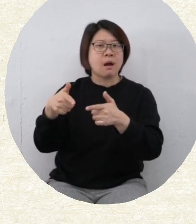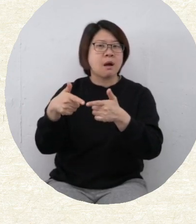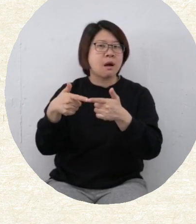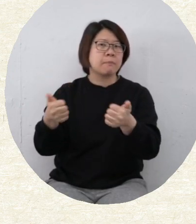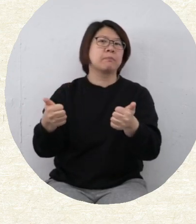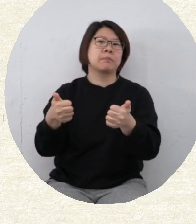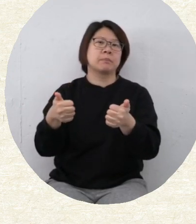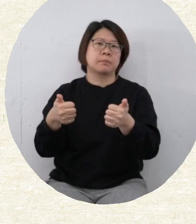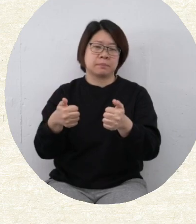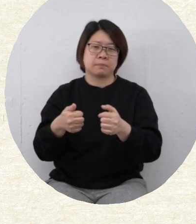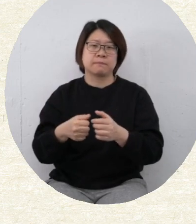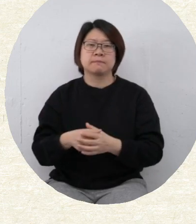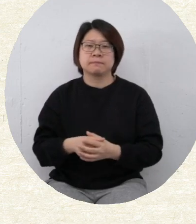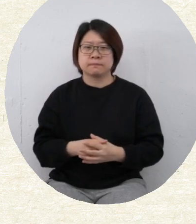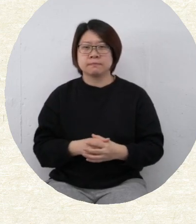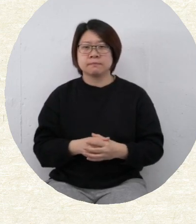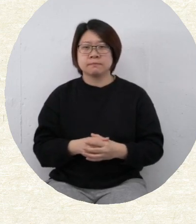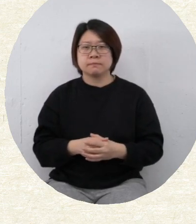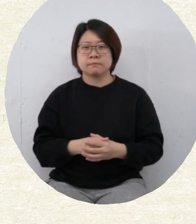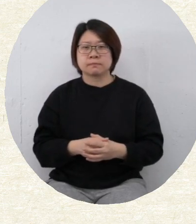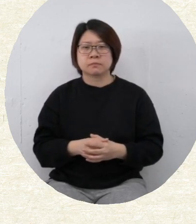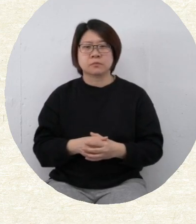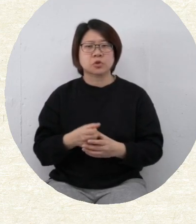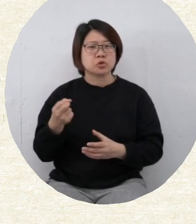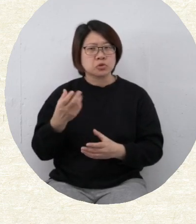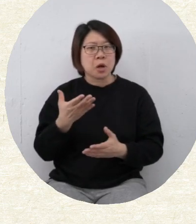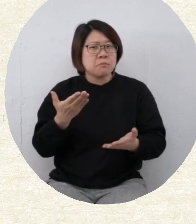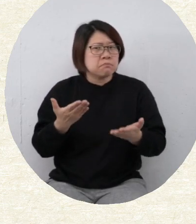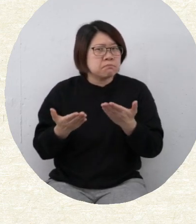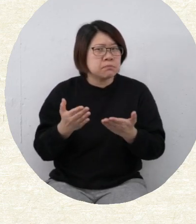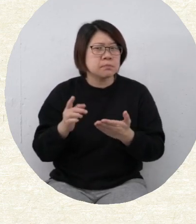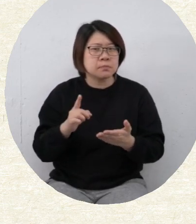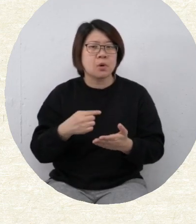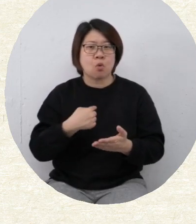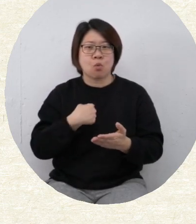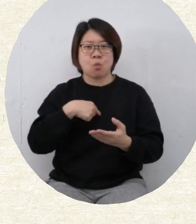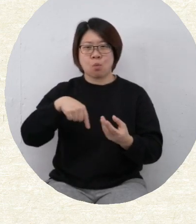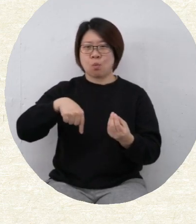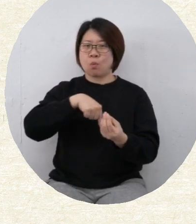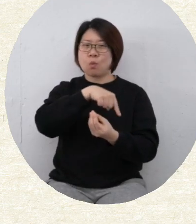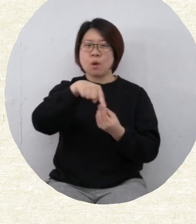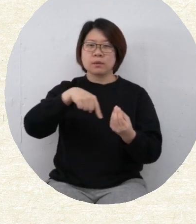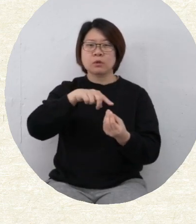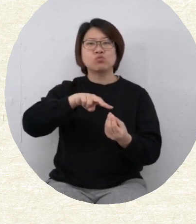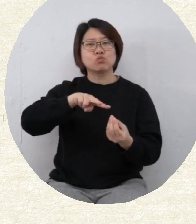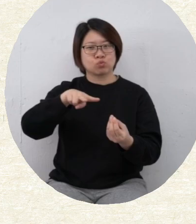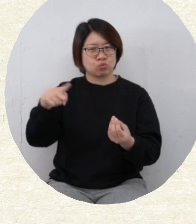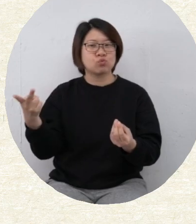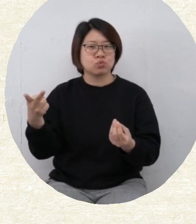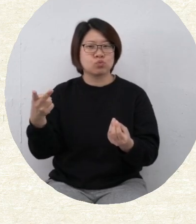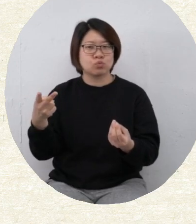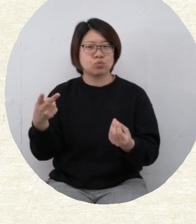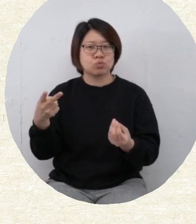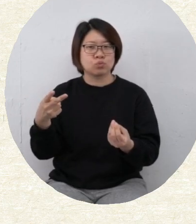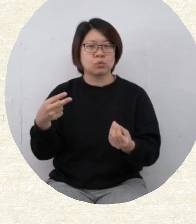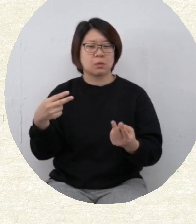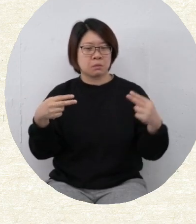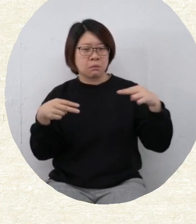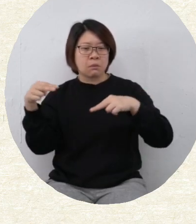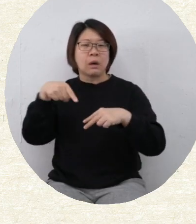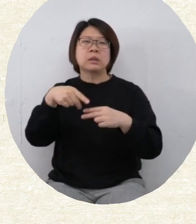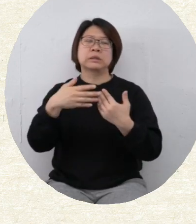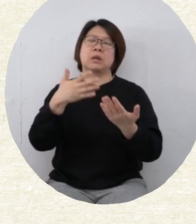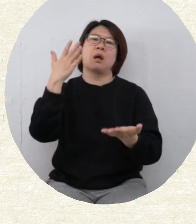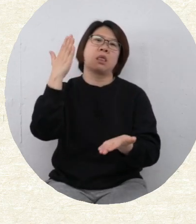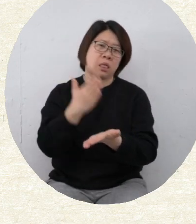in 2012, when I did a residency at MiLab, and I didn't really know what work I was going to